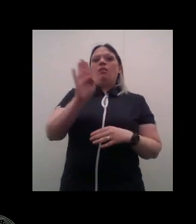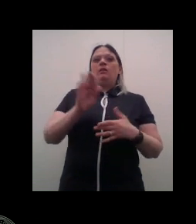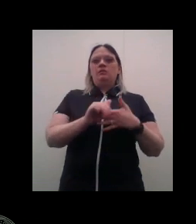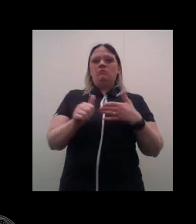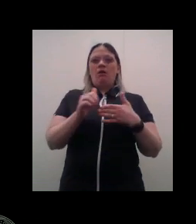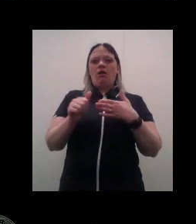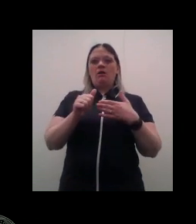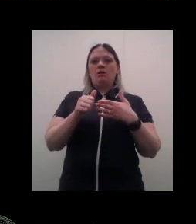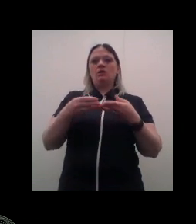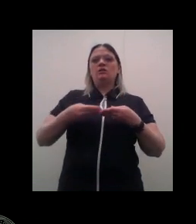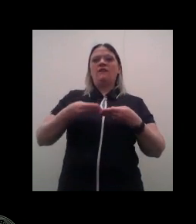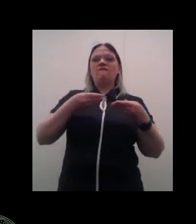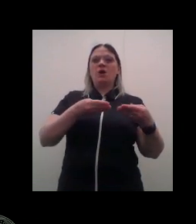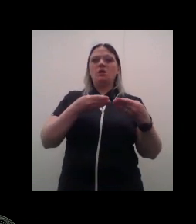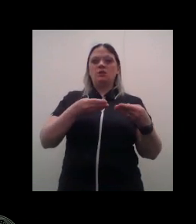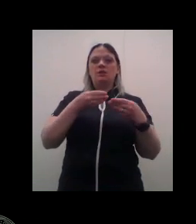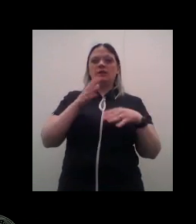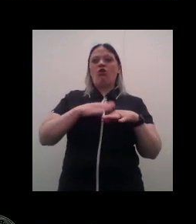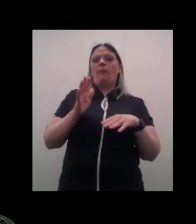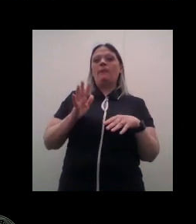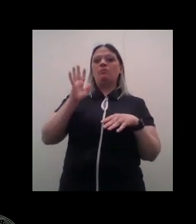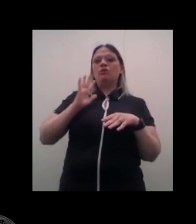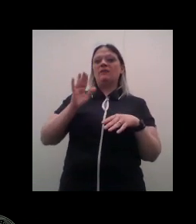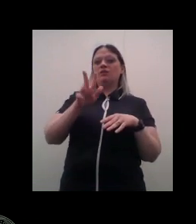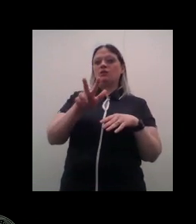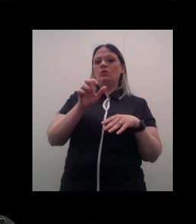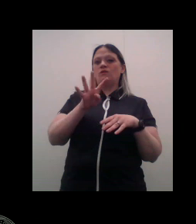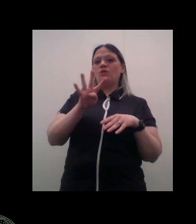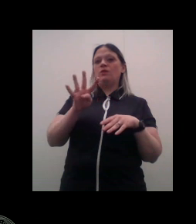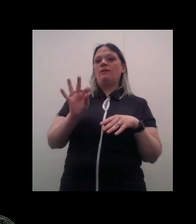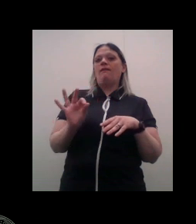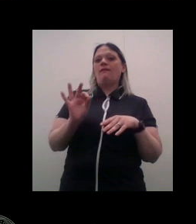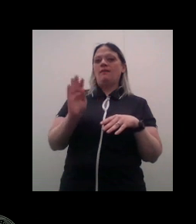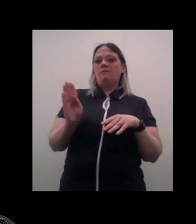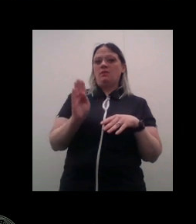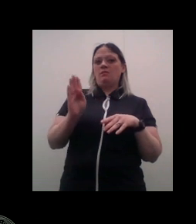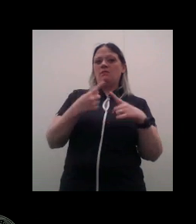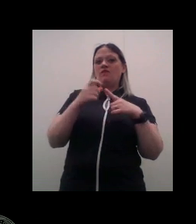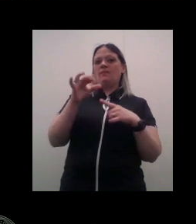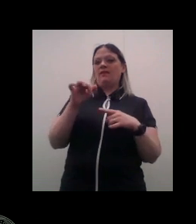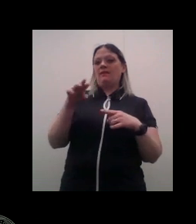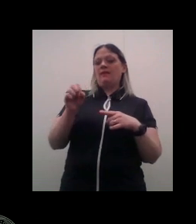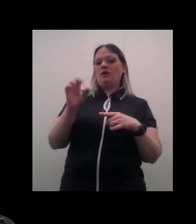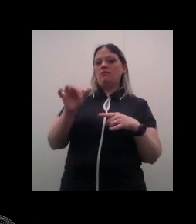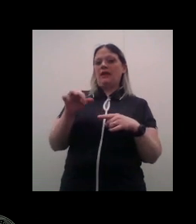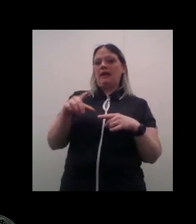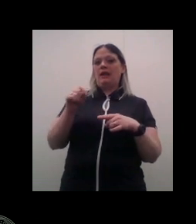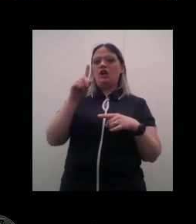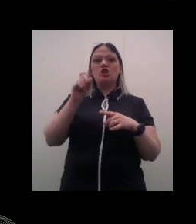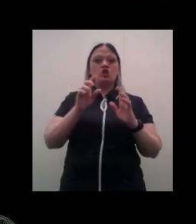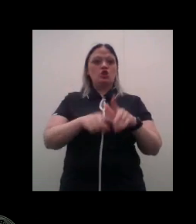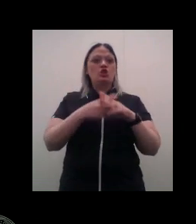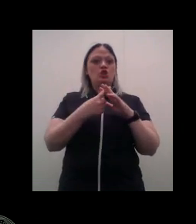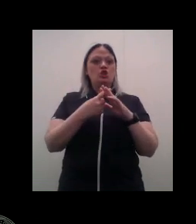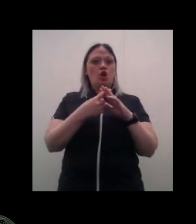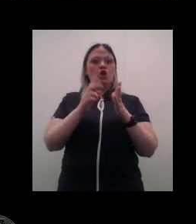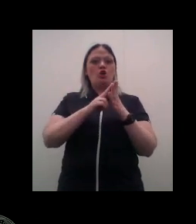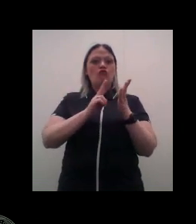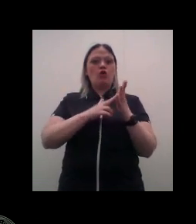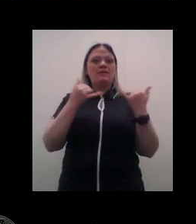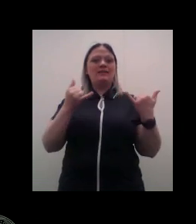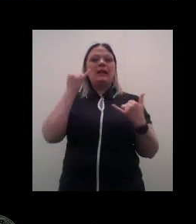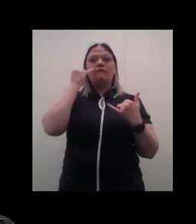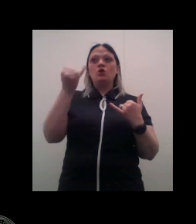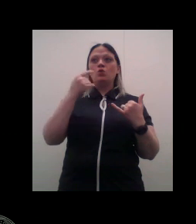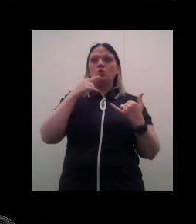the previous $349 billion that was in place from the CARES Act. That is supposed to have started enrollment today, so if you were shut out